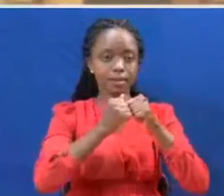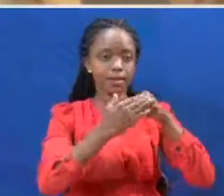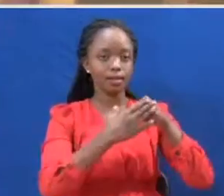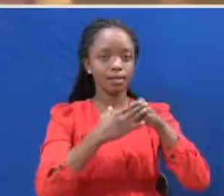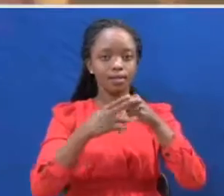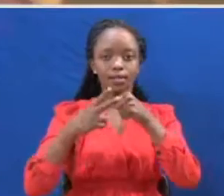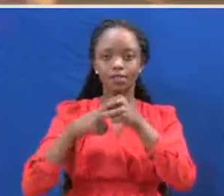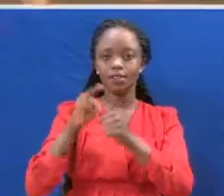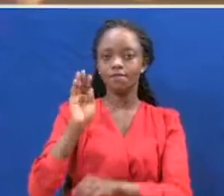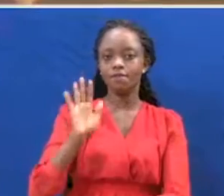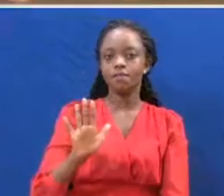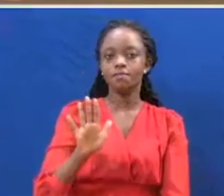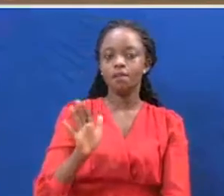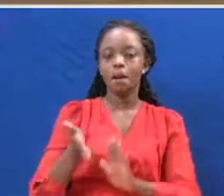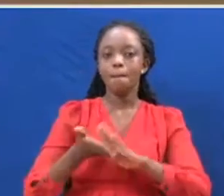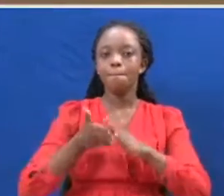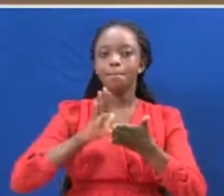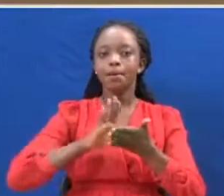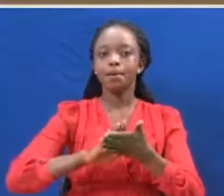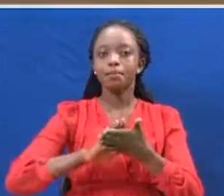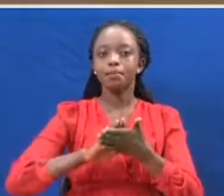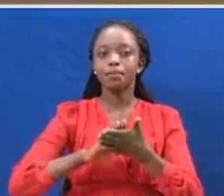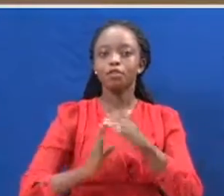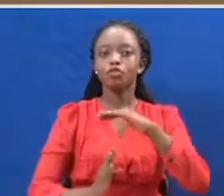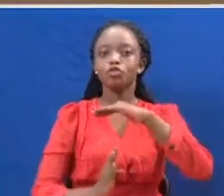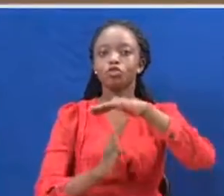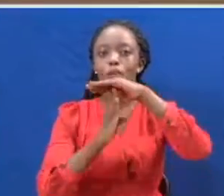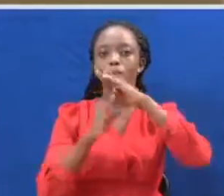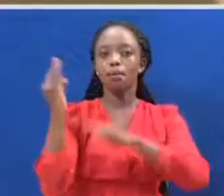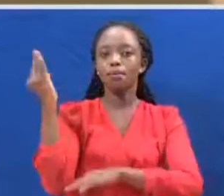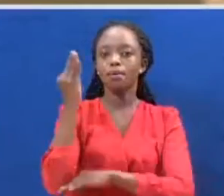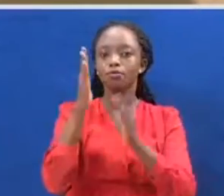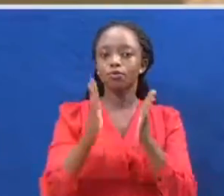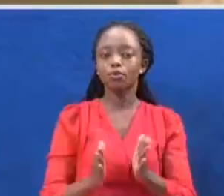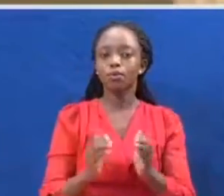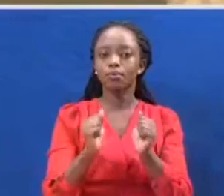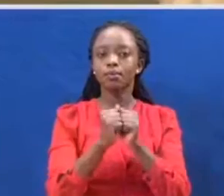1975. Became a senior lecturer in